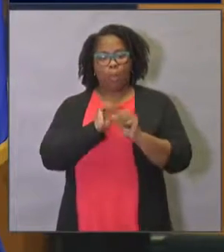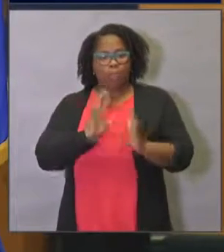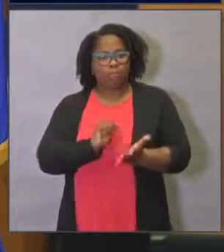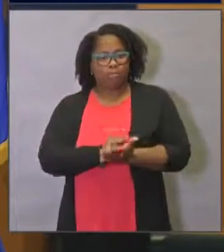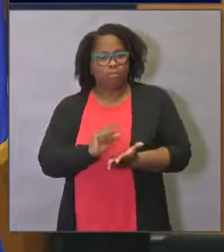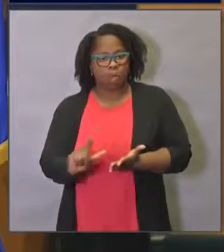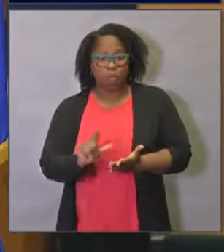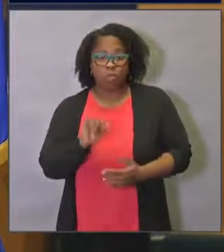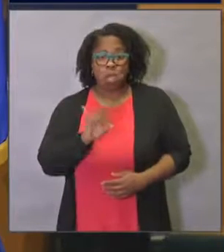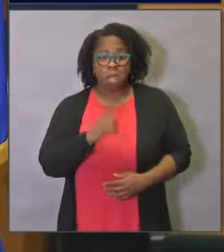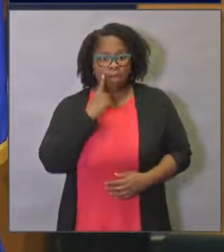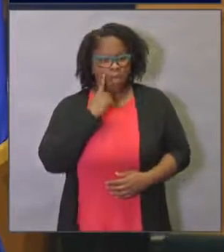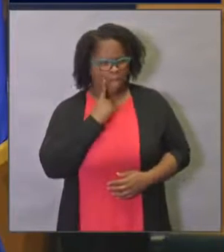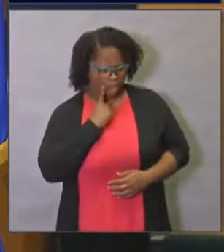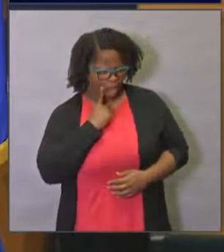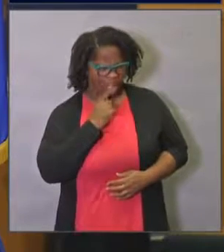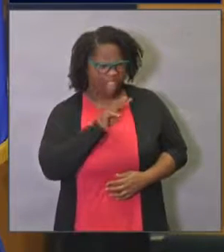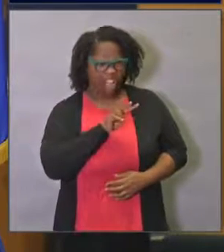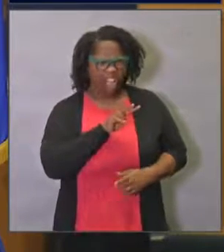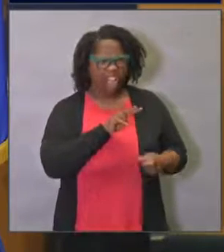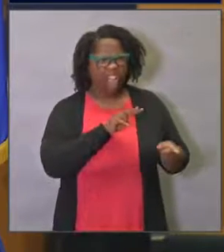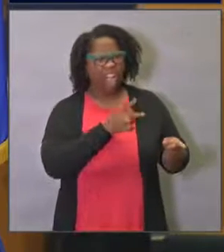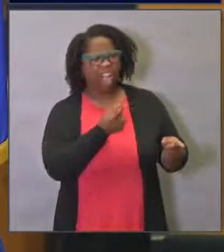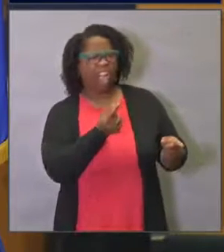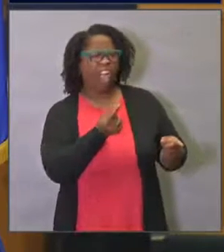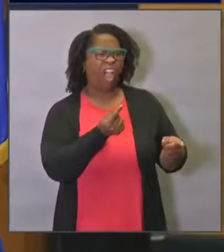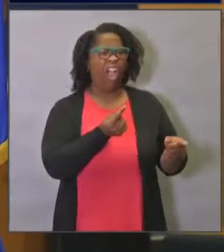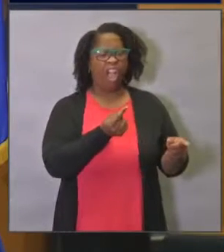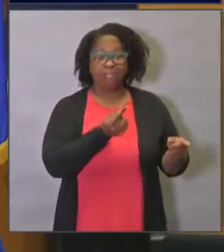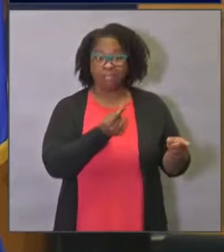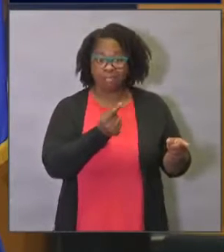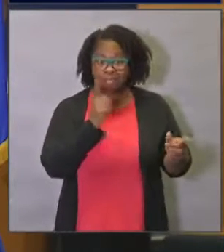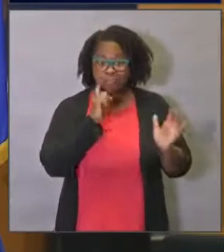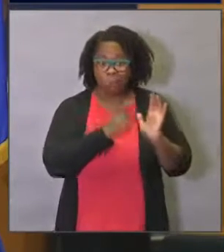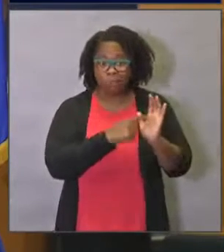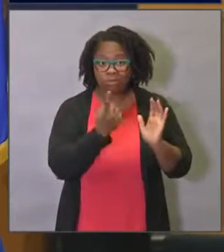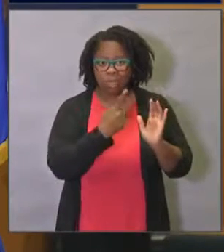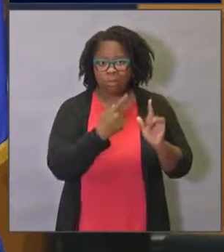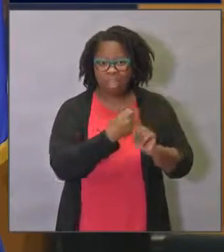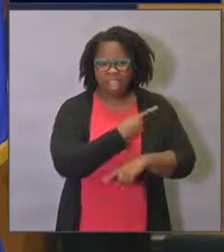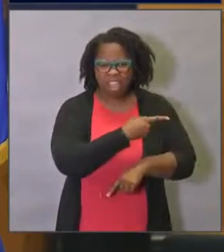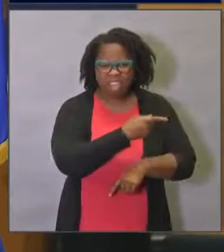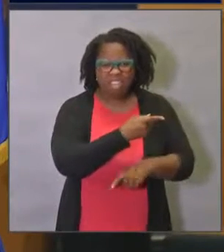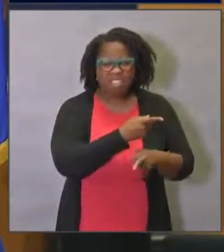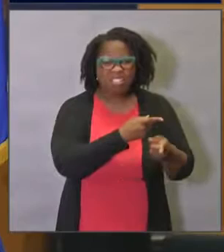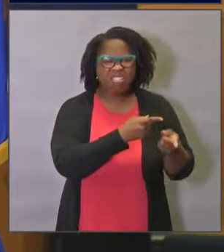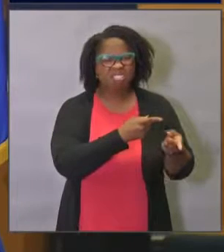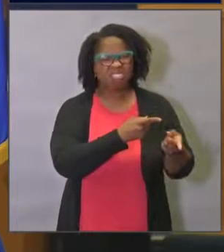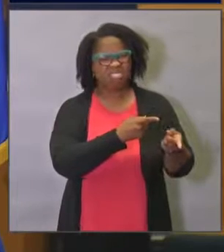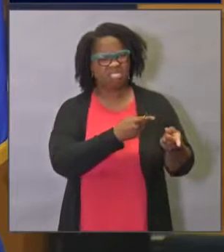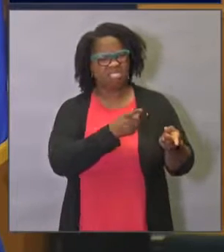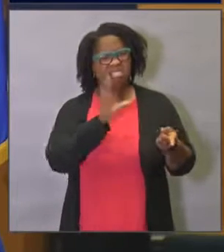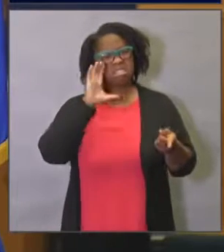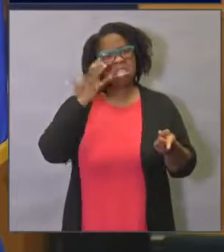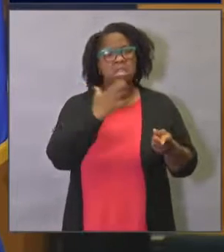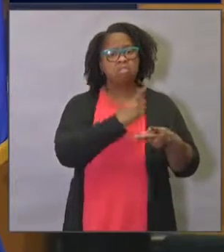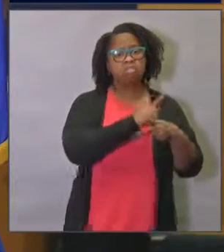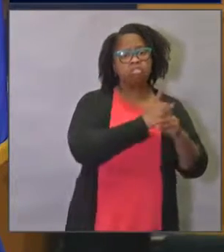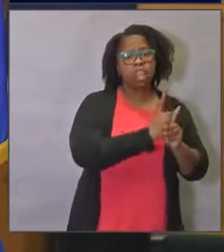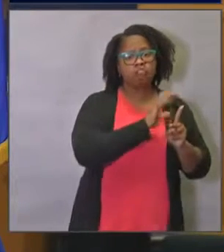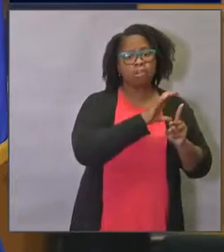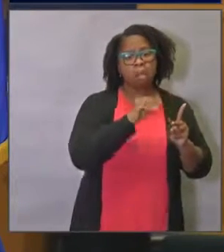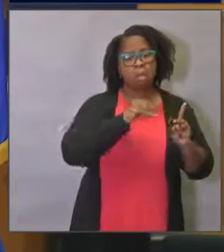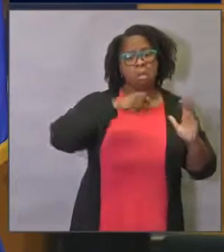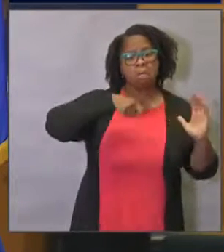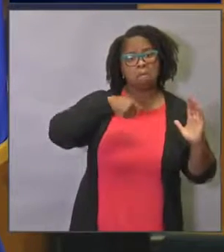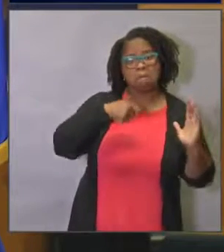So if you're seeing something or people in the public are seeing things where there is this sort of easy exchange and people that